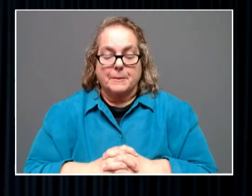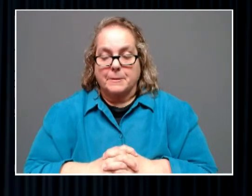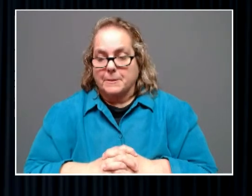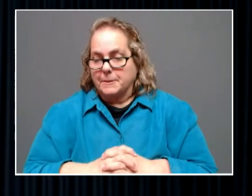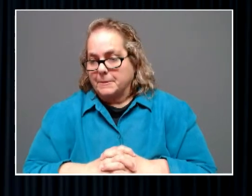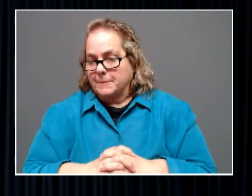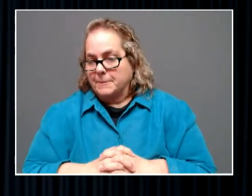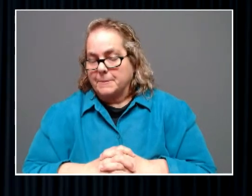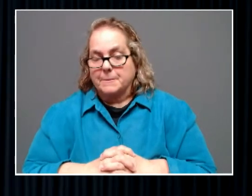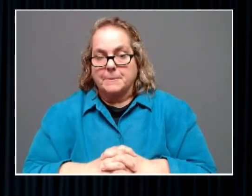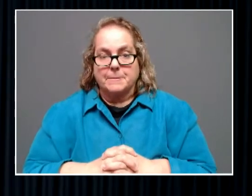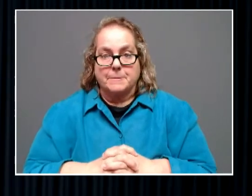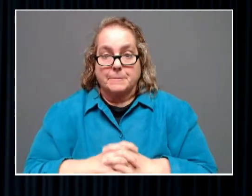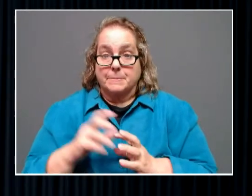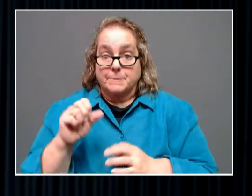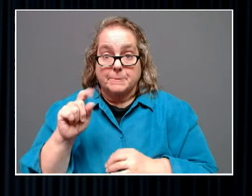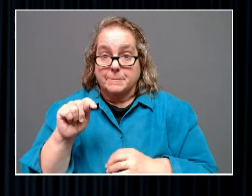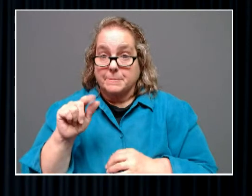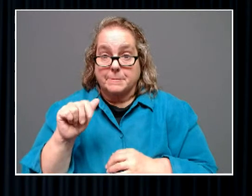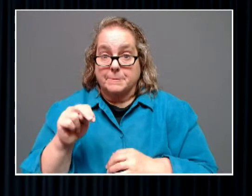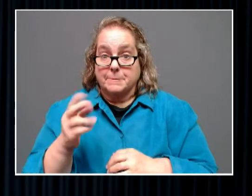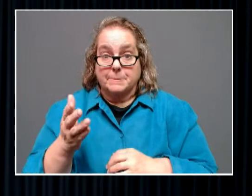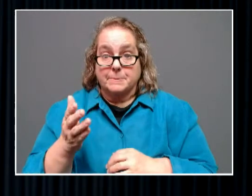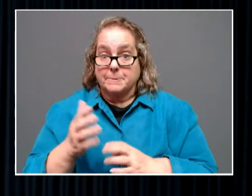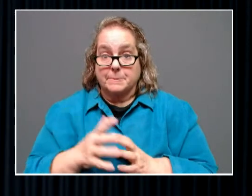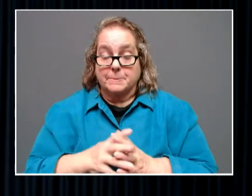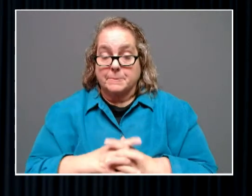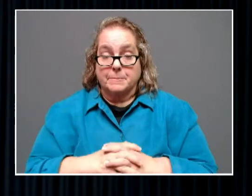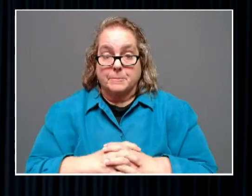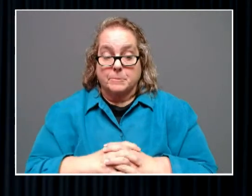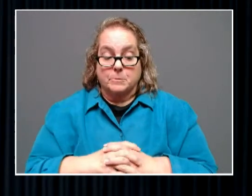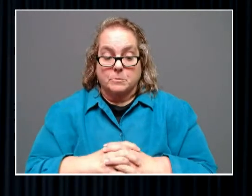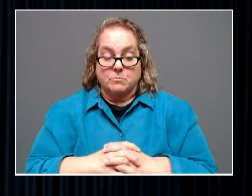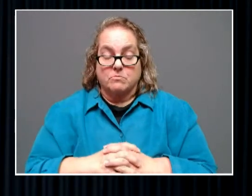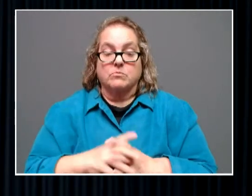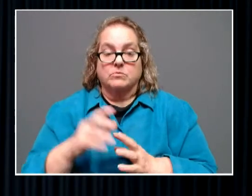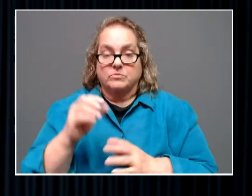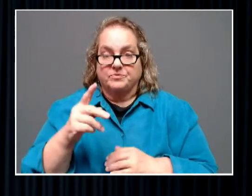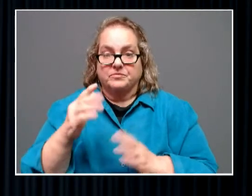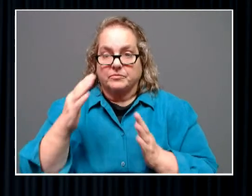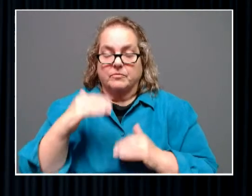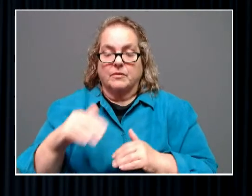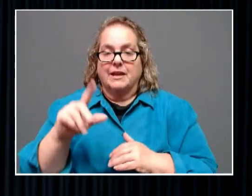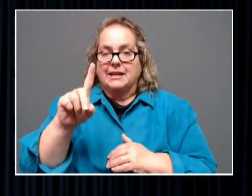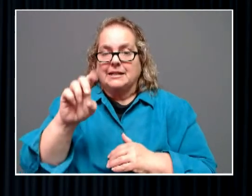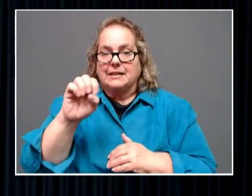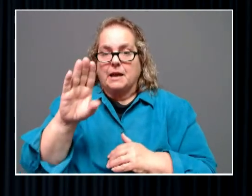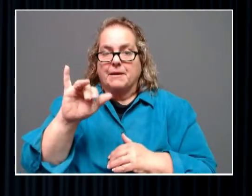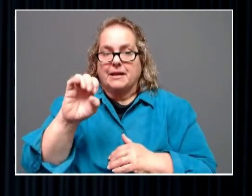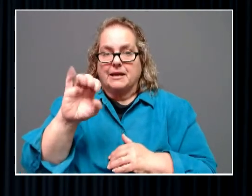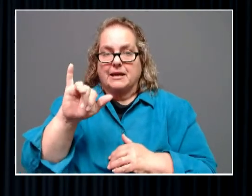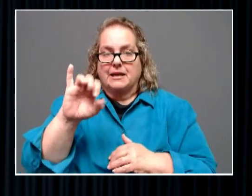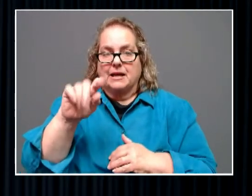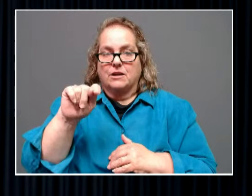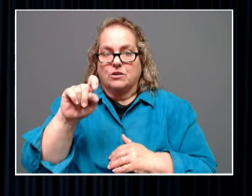Is he on? I don't see anything coming. All right, let's try Debbie Yetter, and then we'll go back if he's